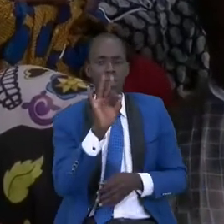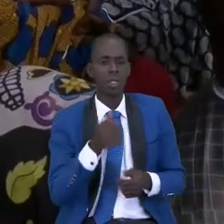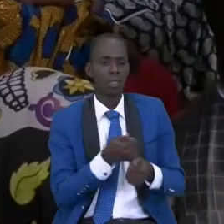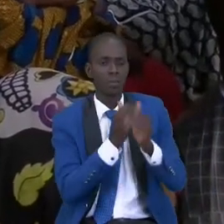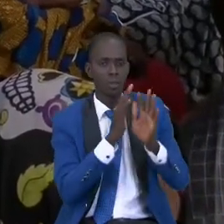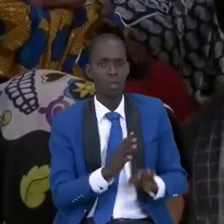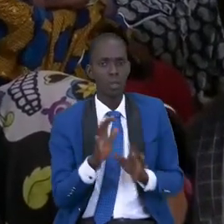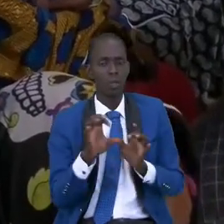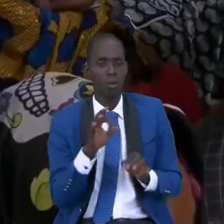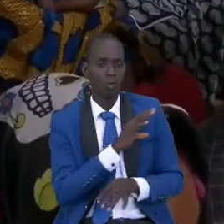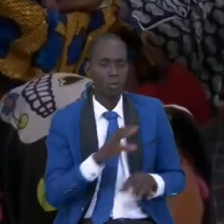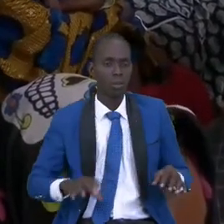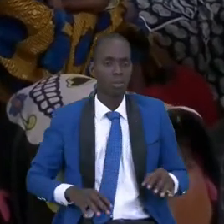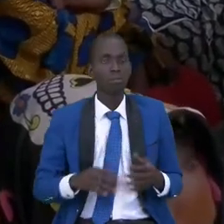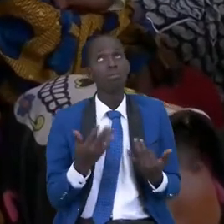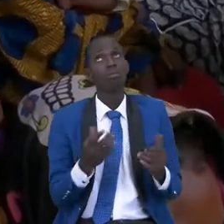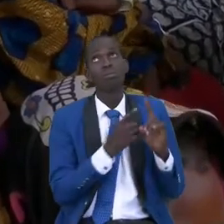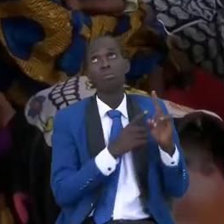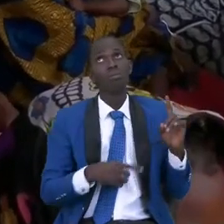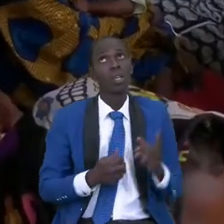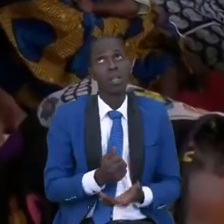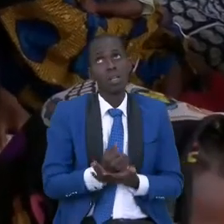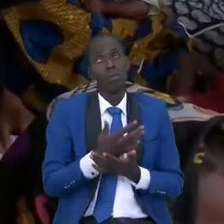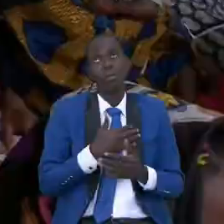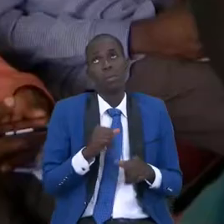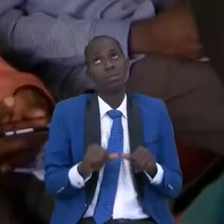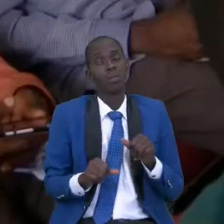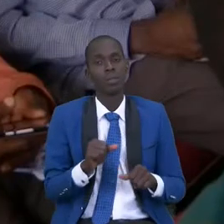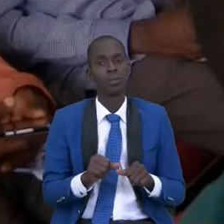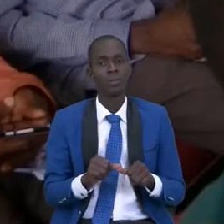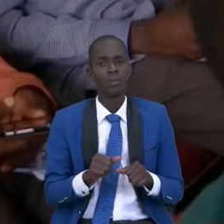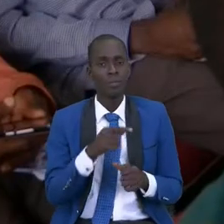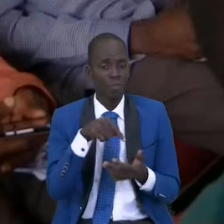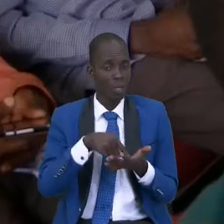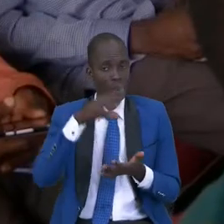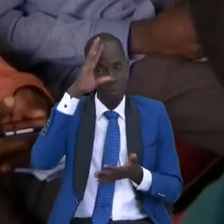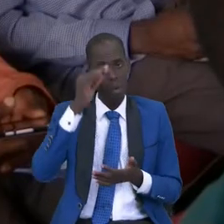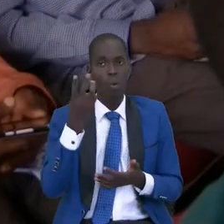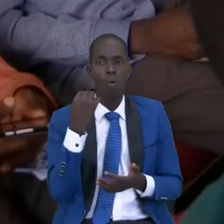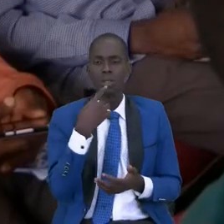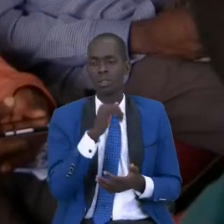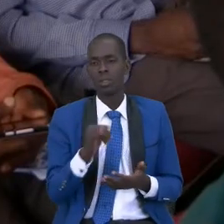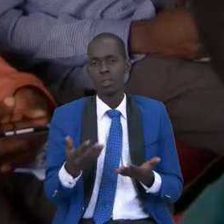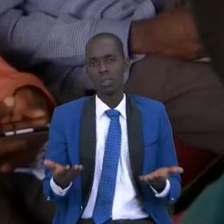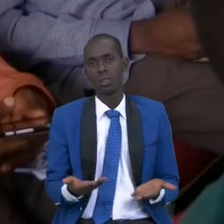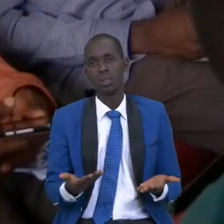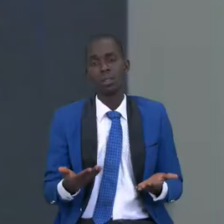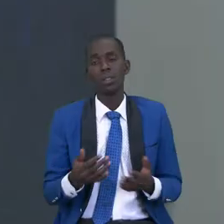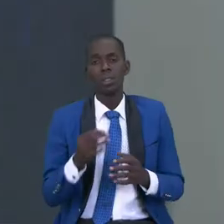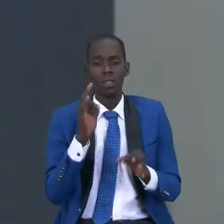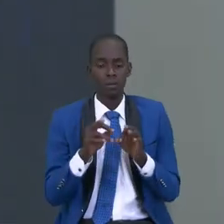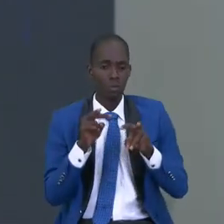thou mine unbelief. The man was saying, if I were to look at